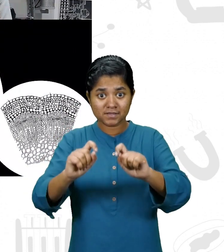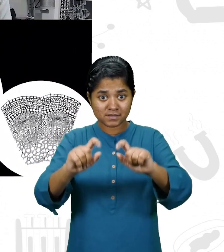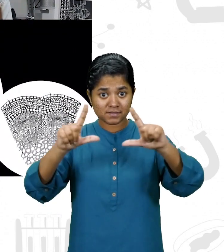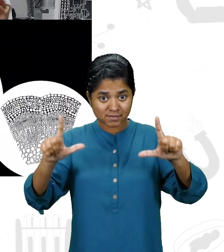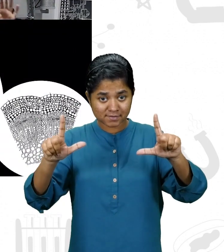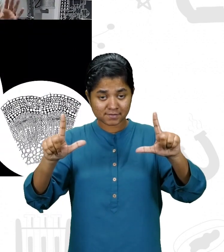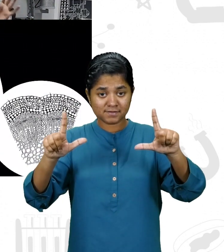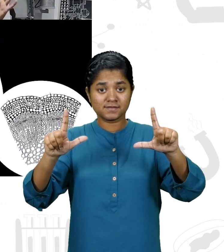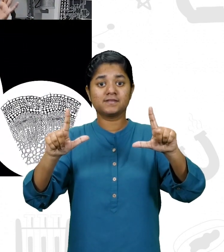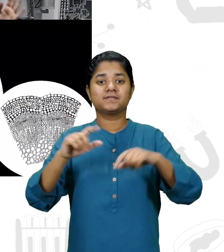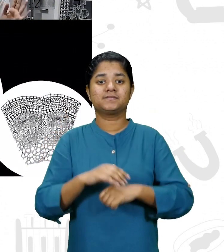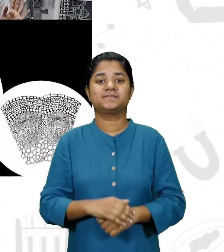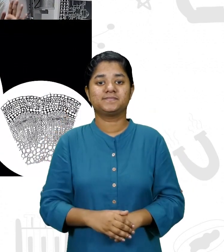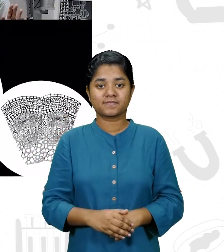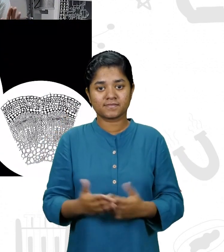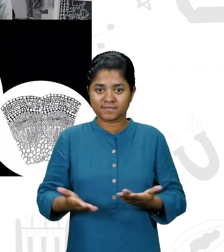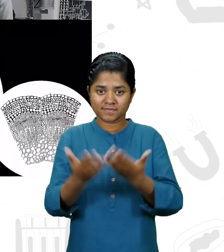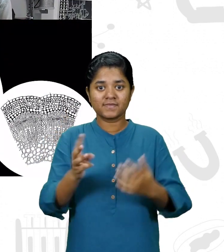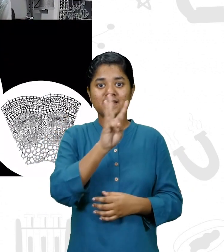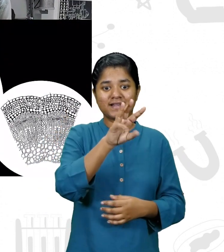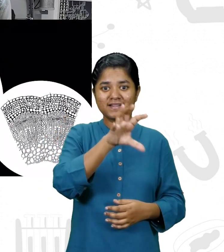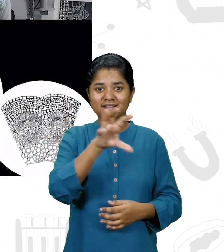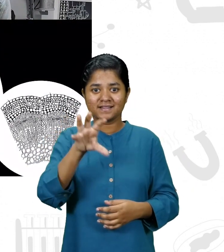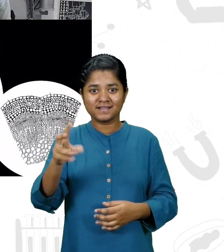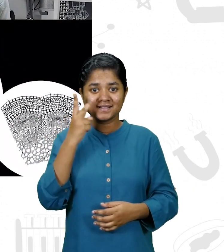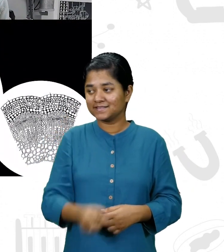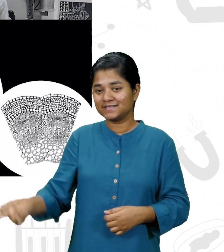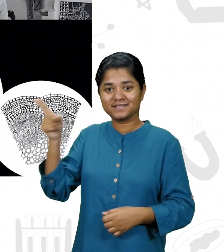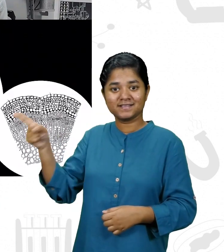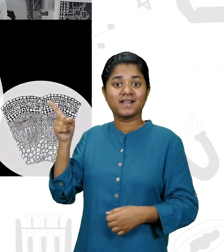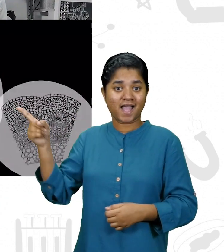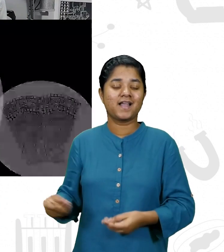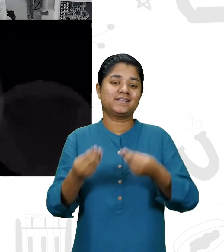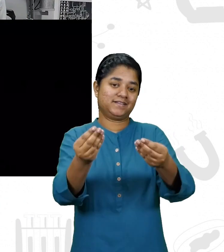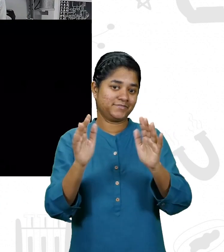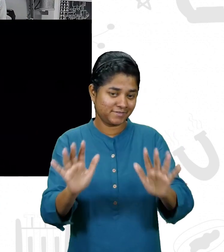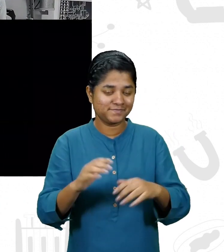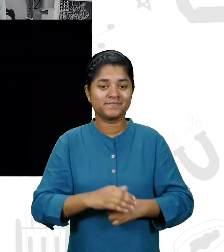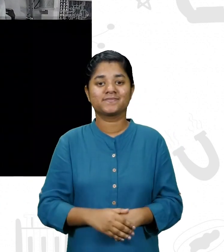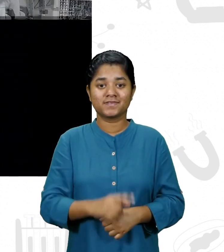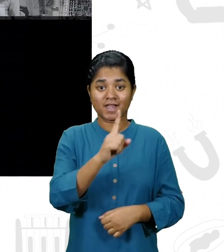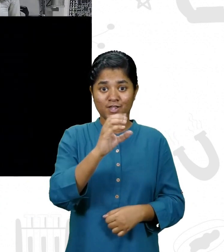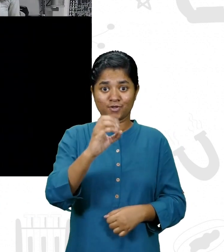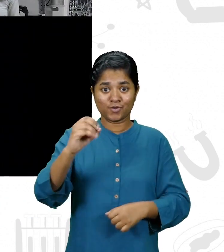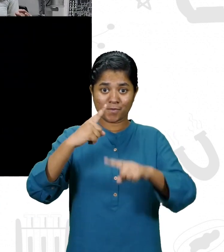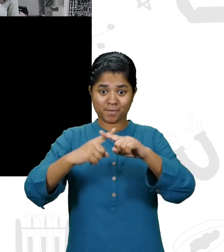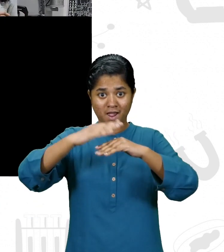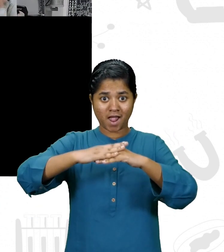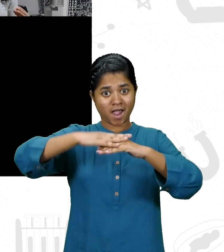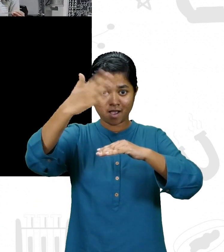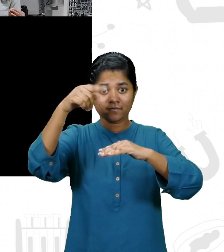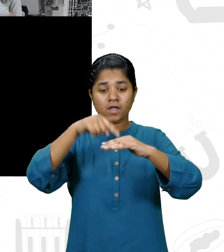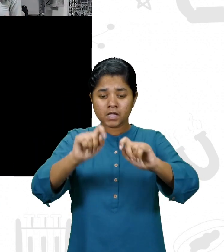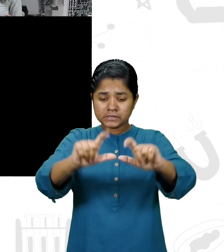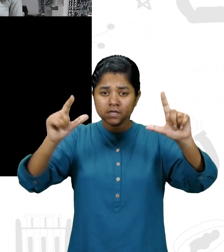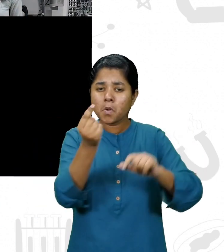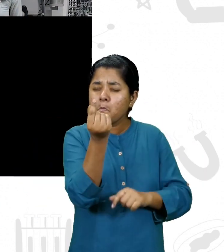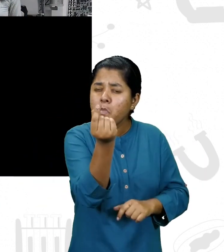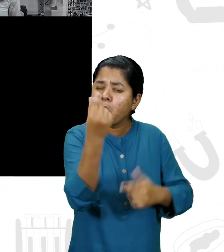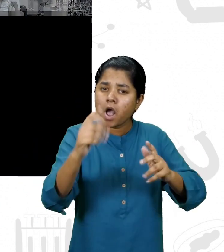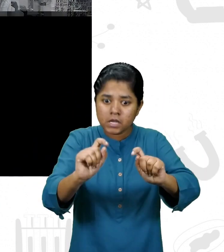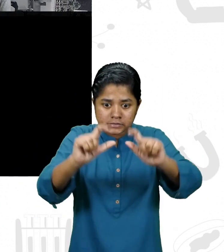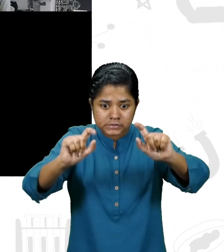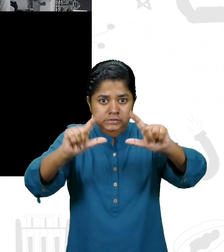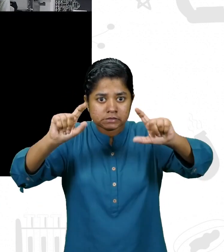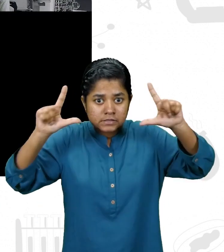lenses. Most of the microscopes provide you these three objectives. So, and there are some microscopes which can go even